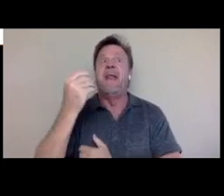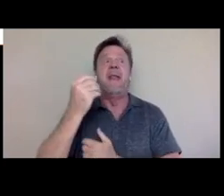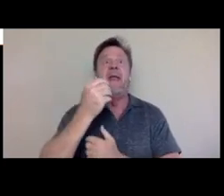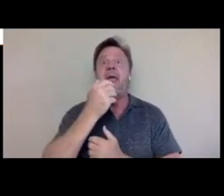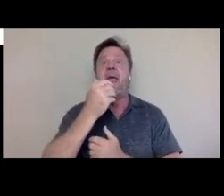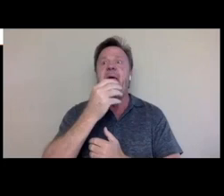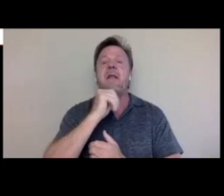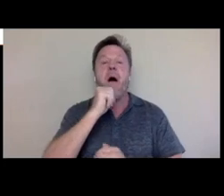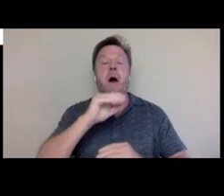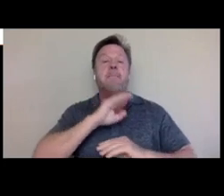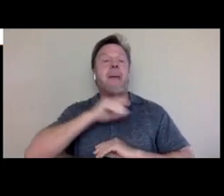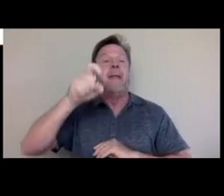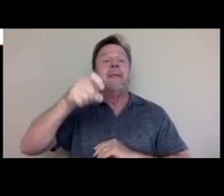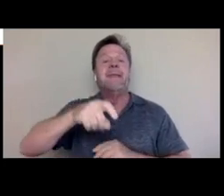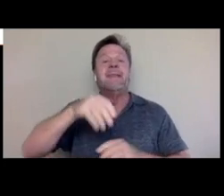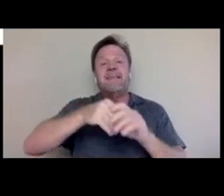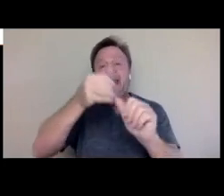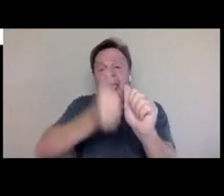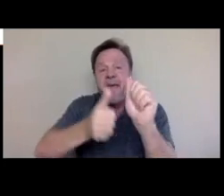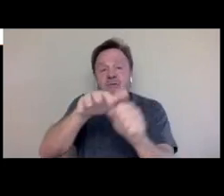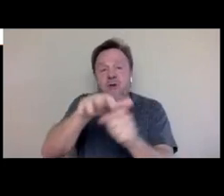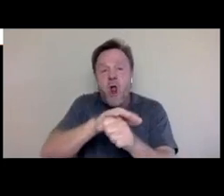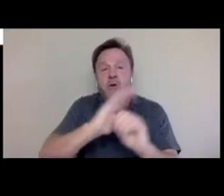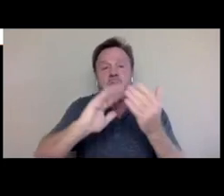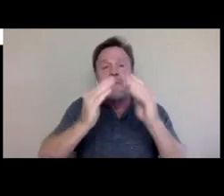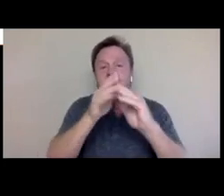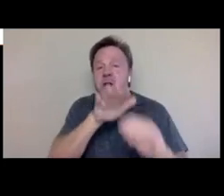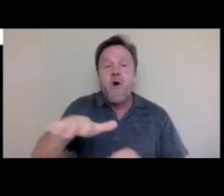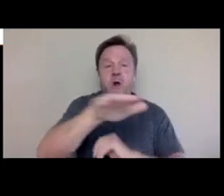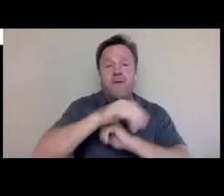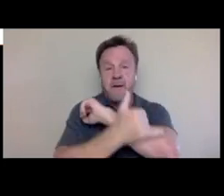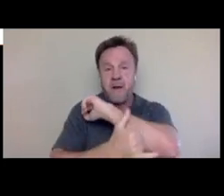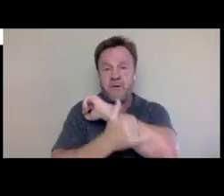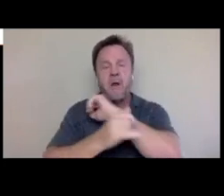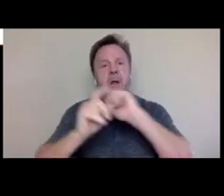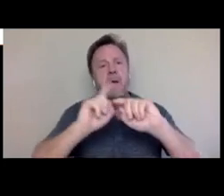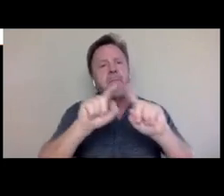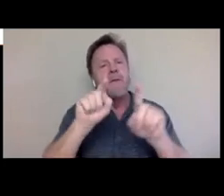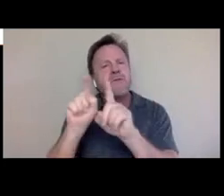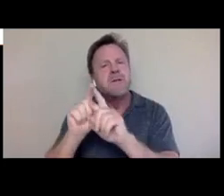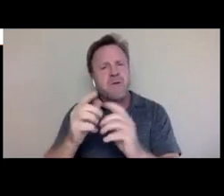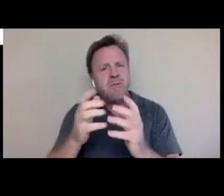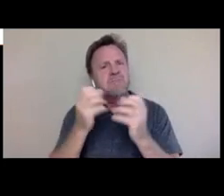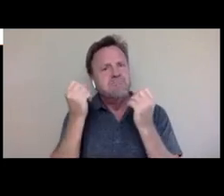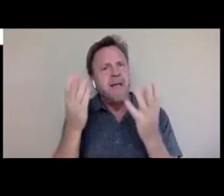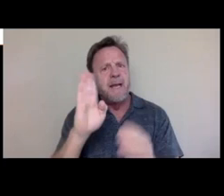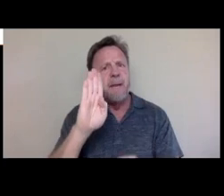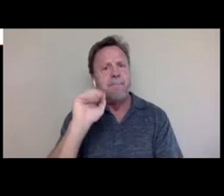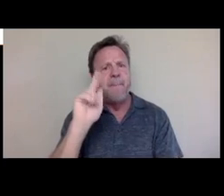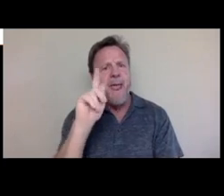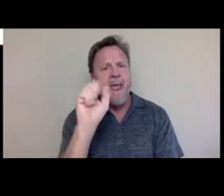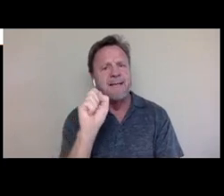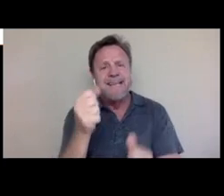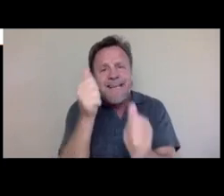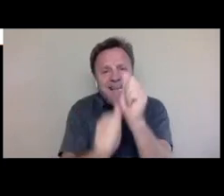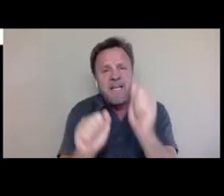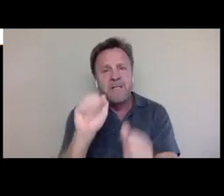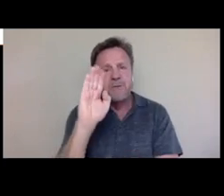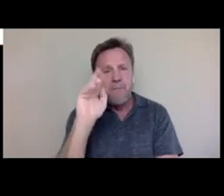unmet needs in every local community across this country, but there are also a lot of banks, and each bank is making